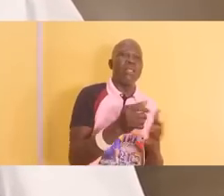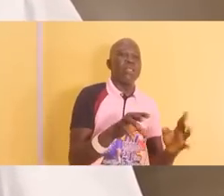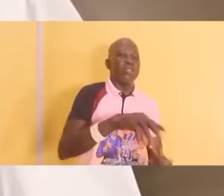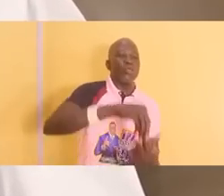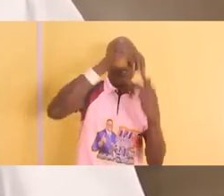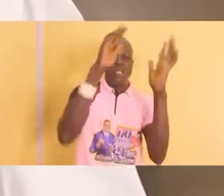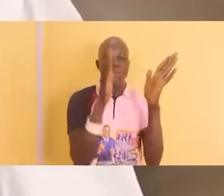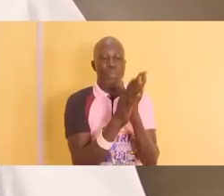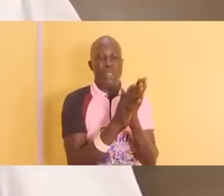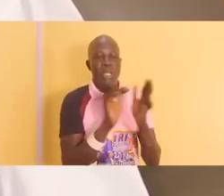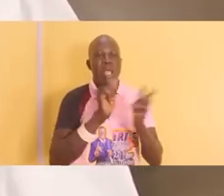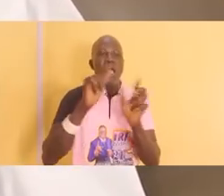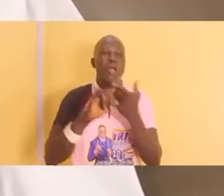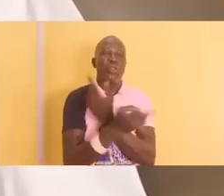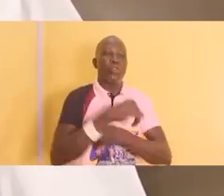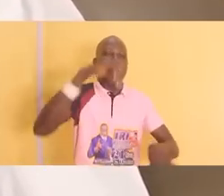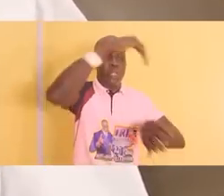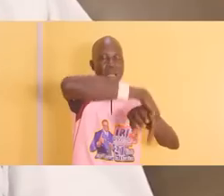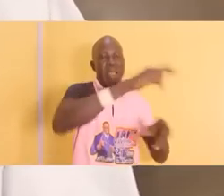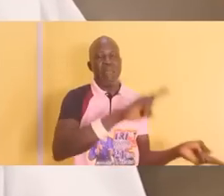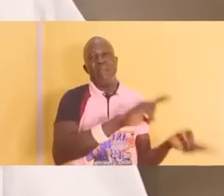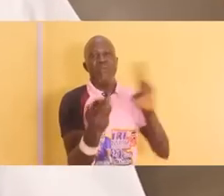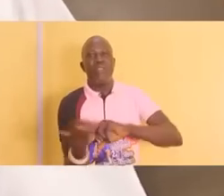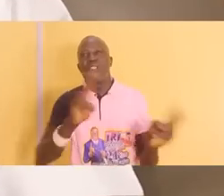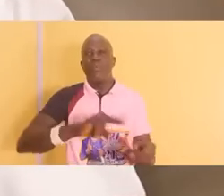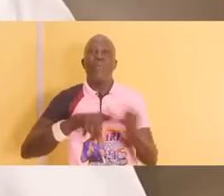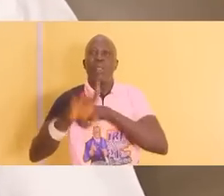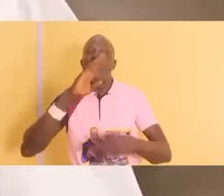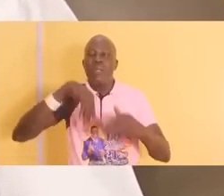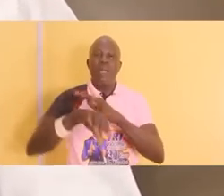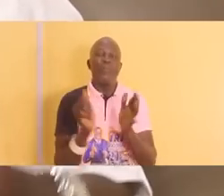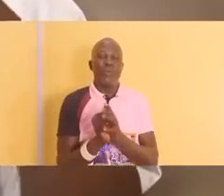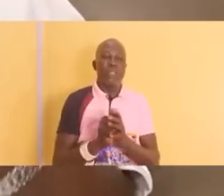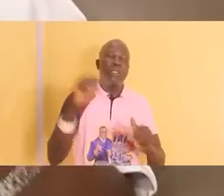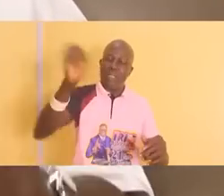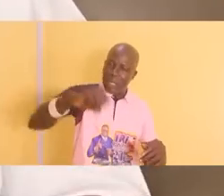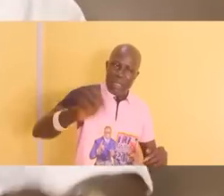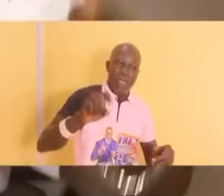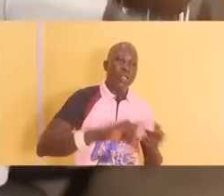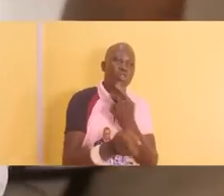Fasting and prayer.